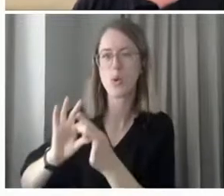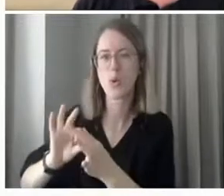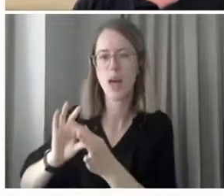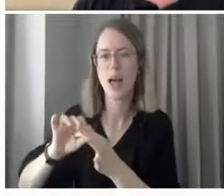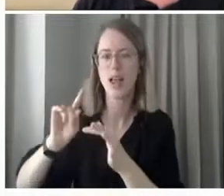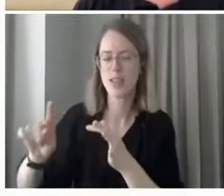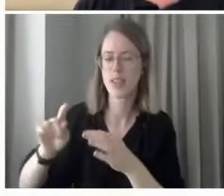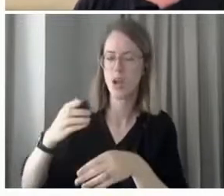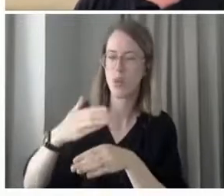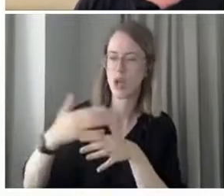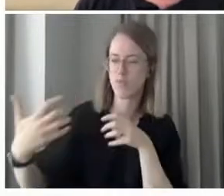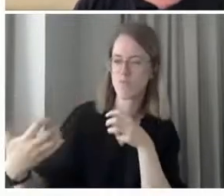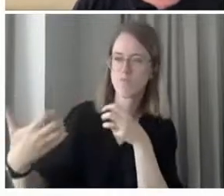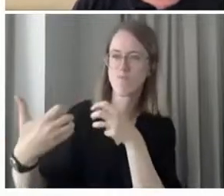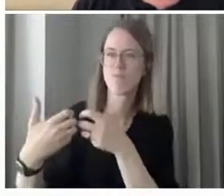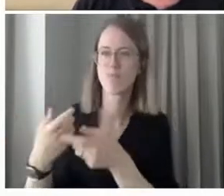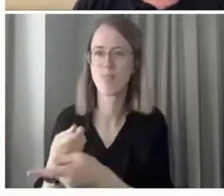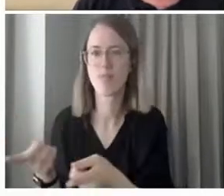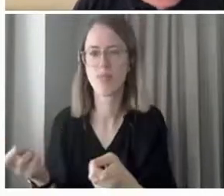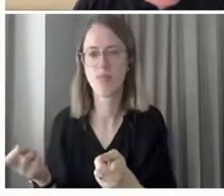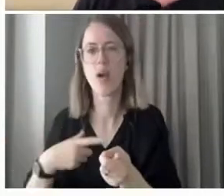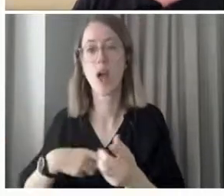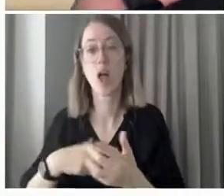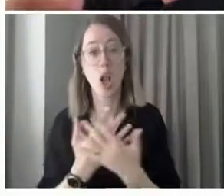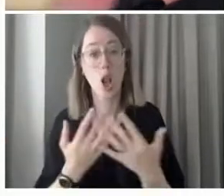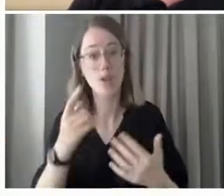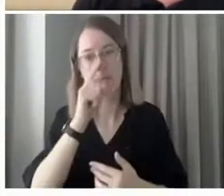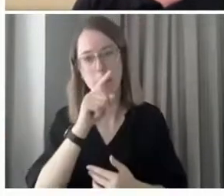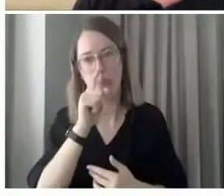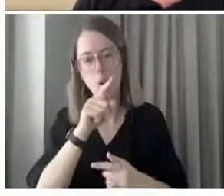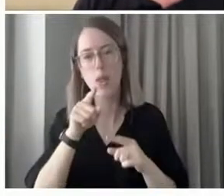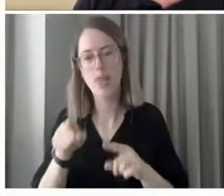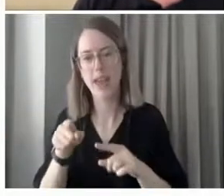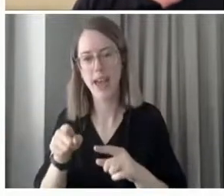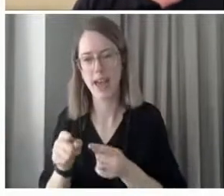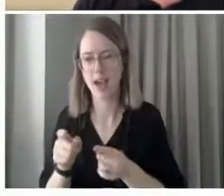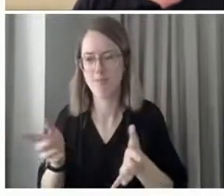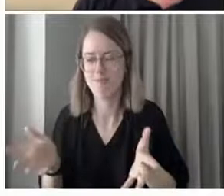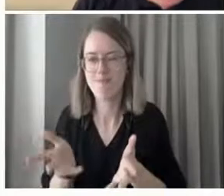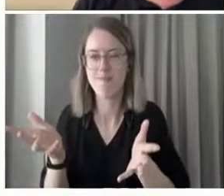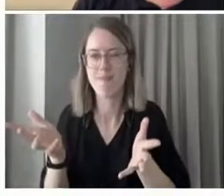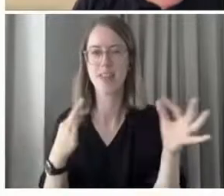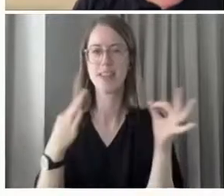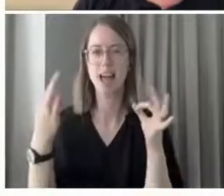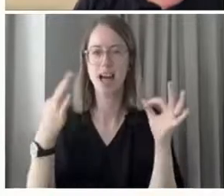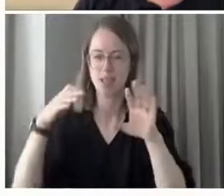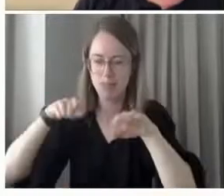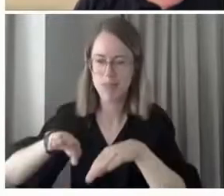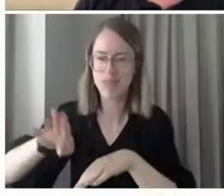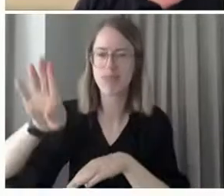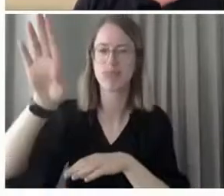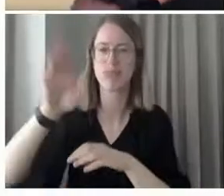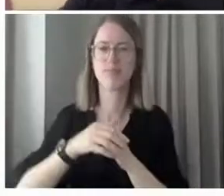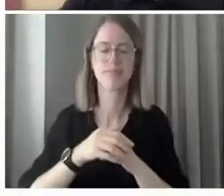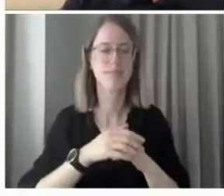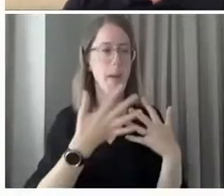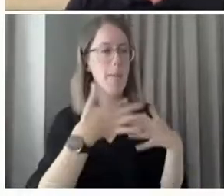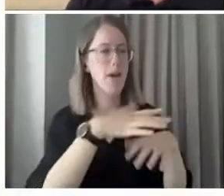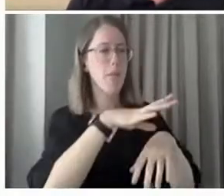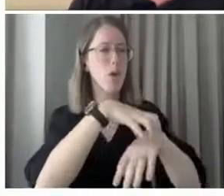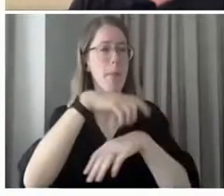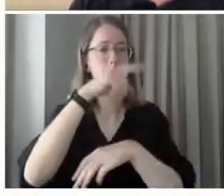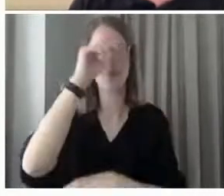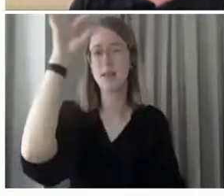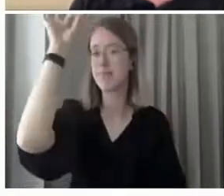audience? Because there's a lot of people here are driving this dance boom, and maybe a lot of mainstream organizations are unaware of